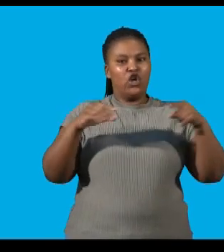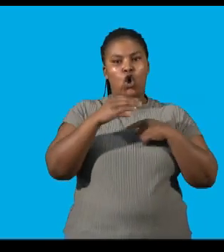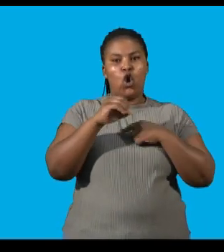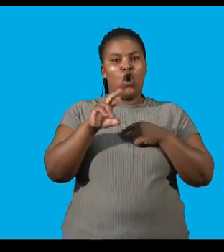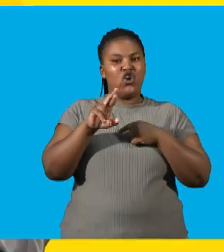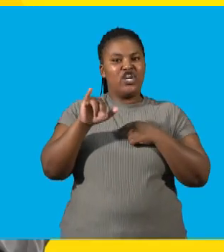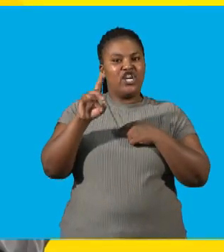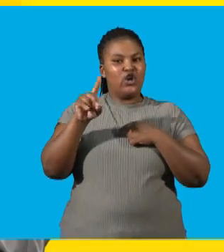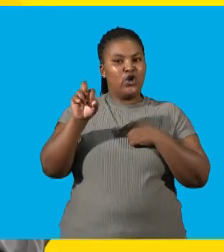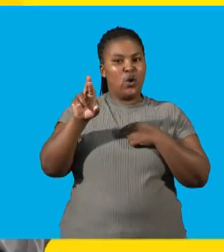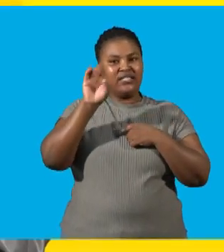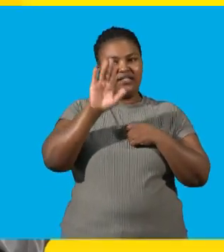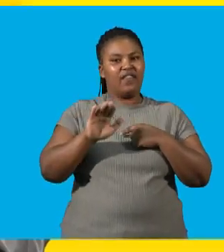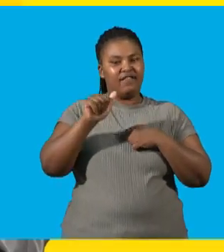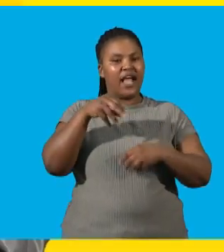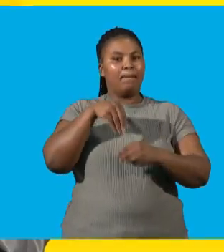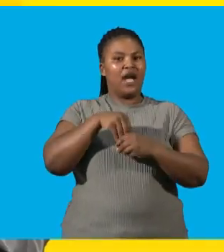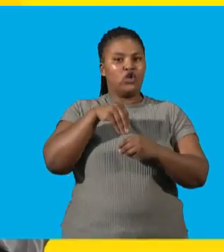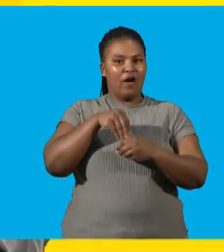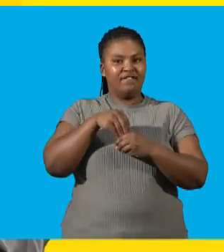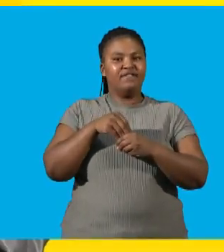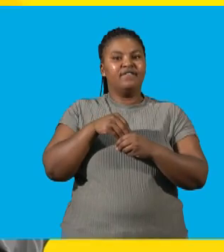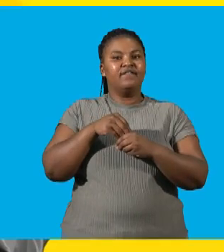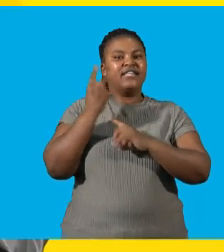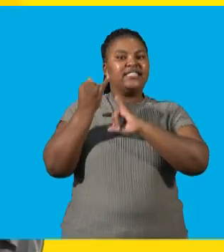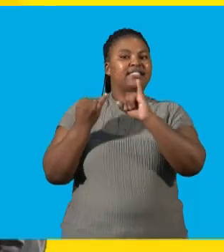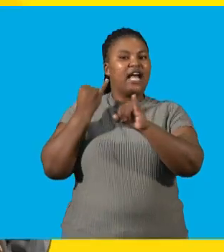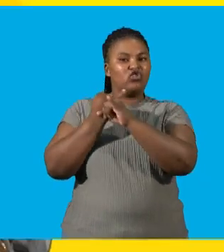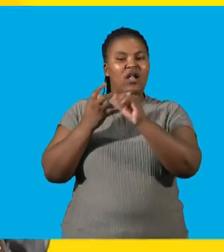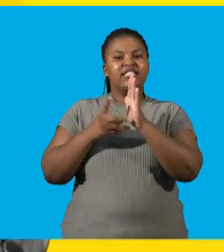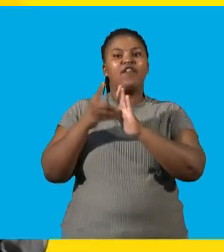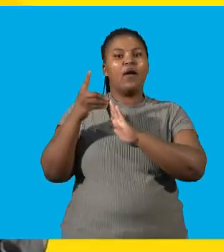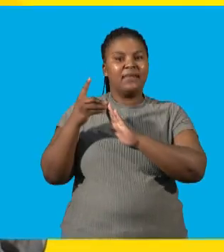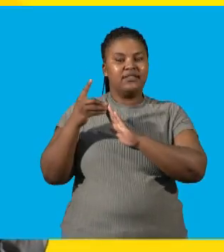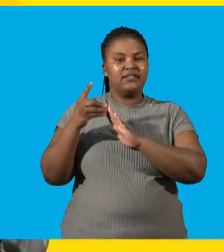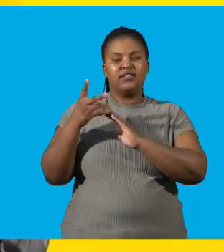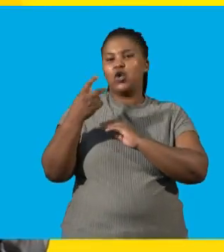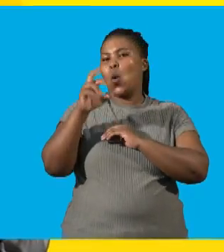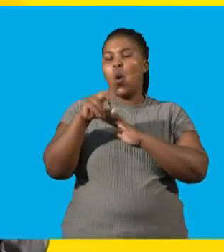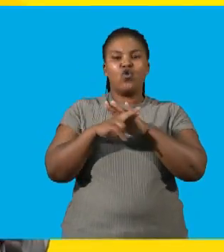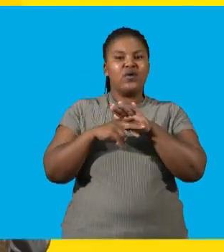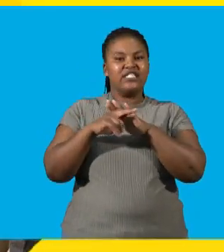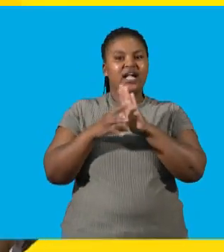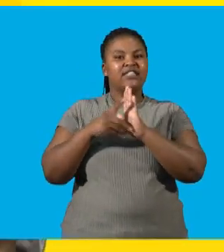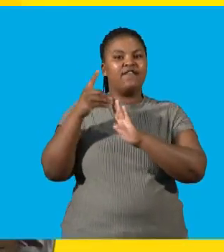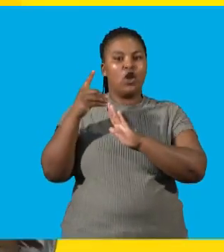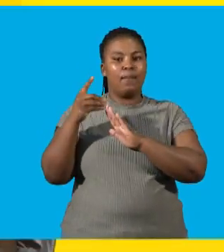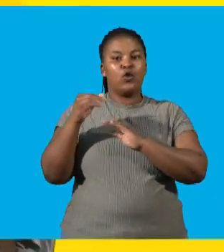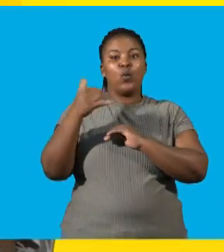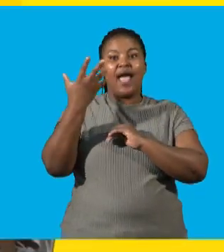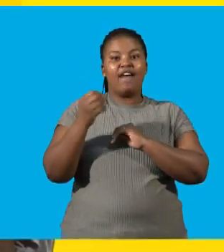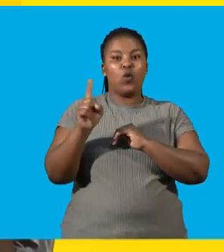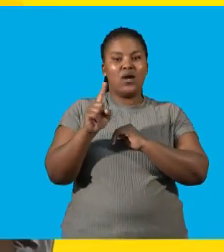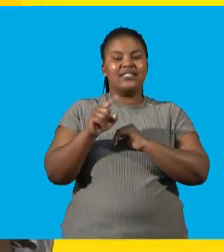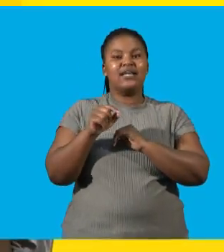different corridors in South Africa as part of industrial development or regional development. So we have